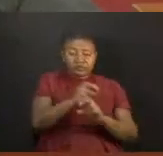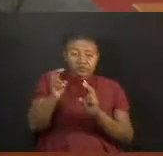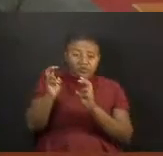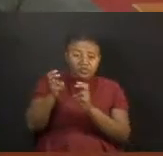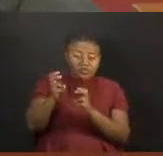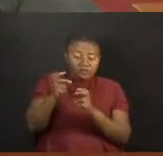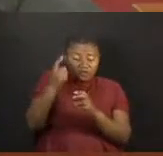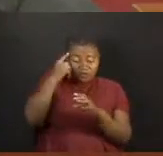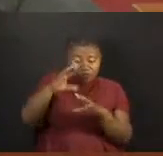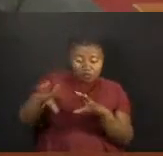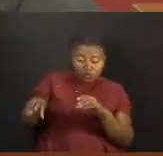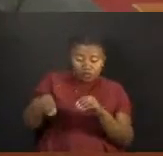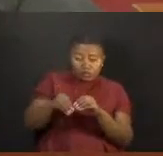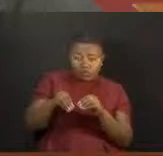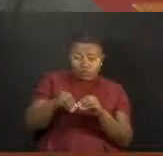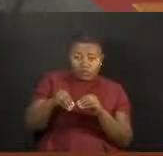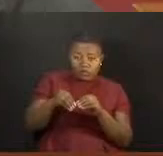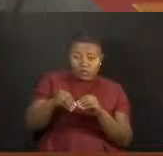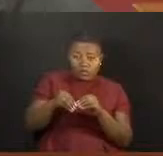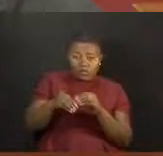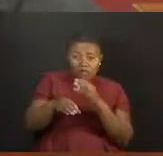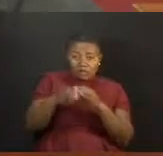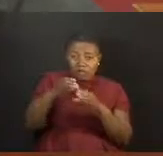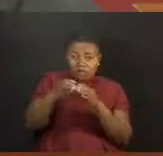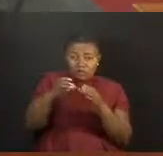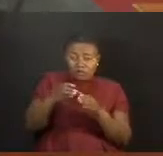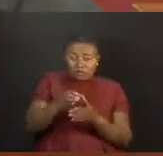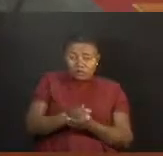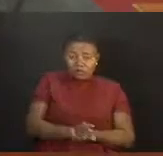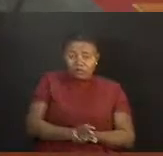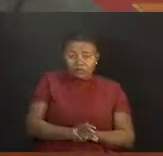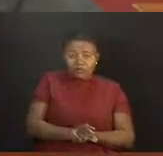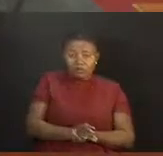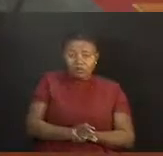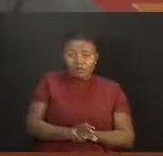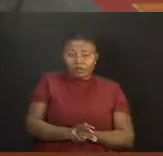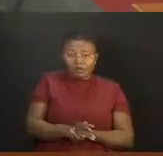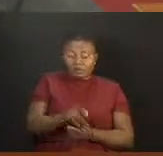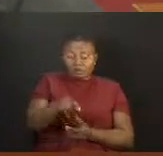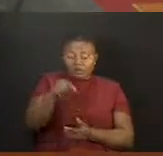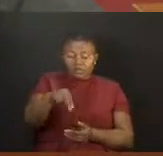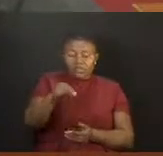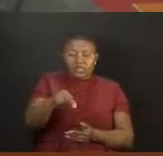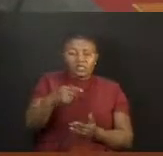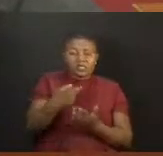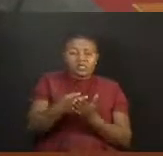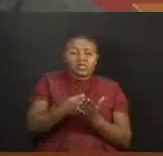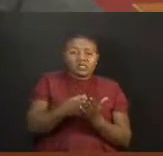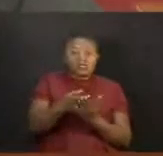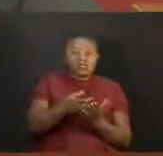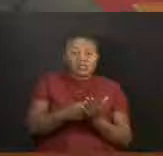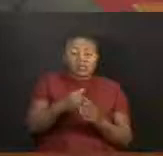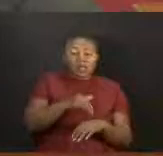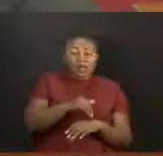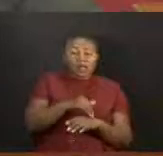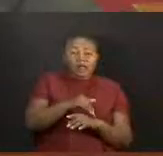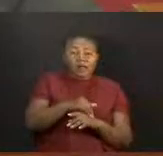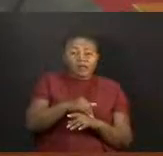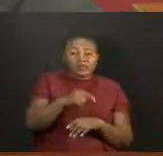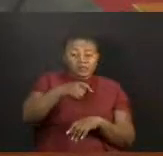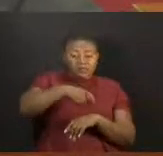contract that couldn't be given to public. So these ones had to be discussed at the point of the